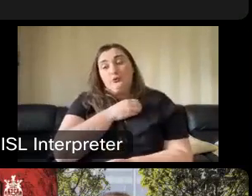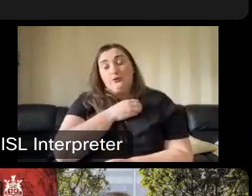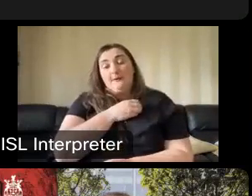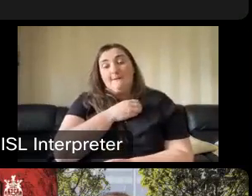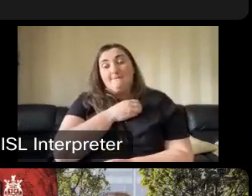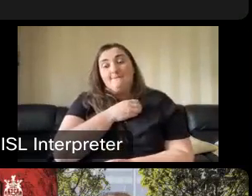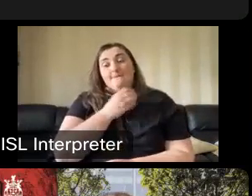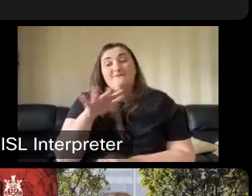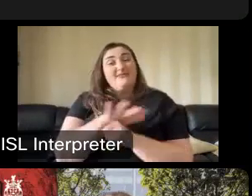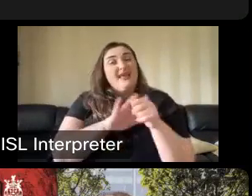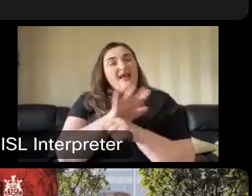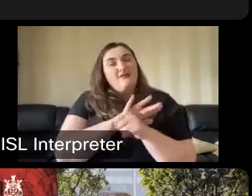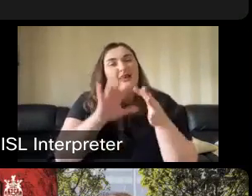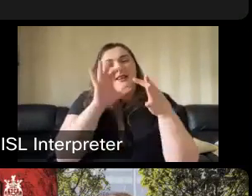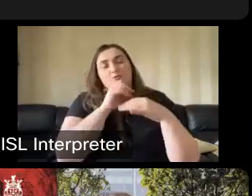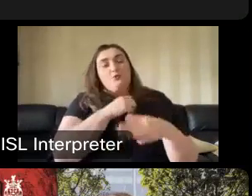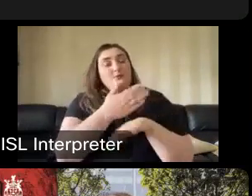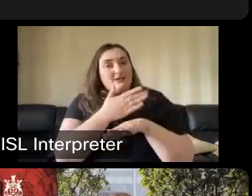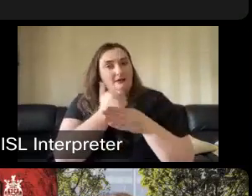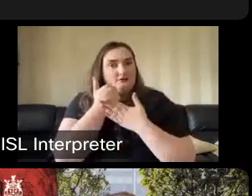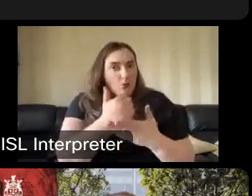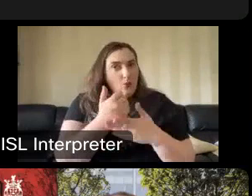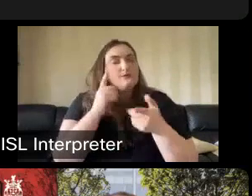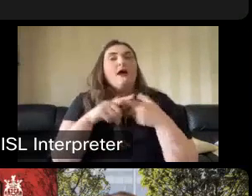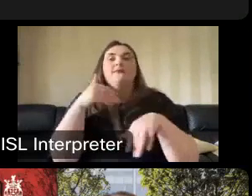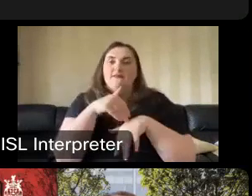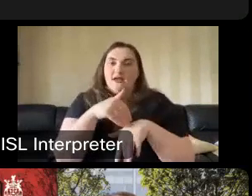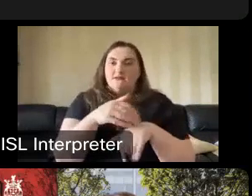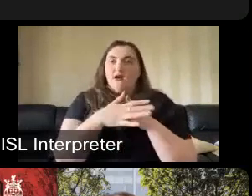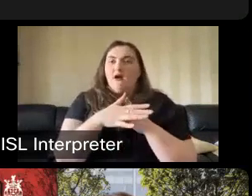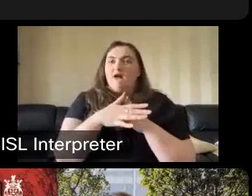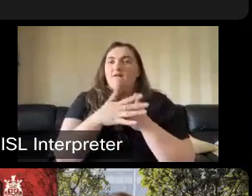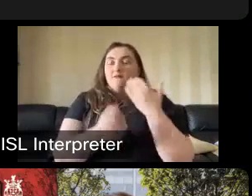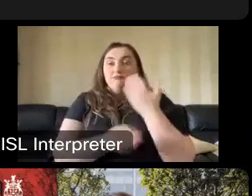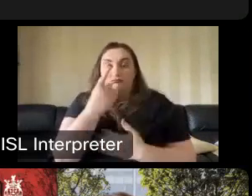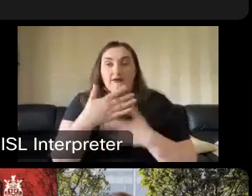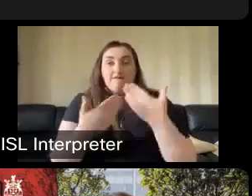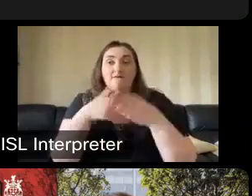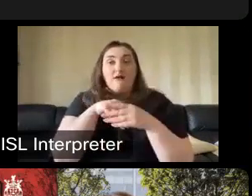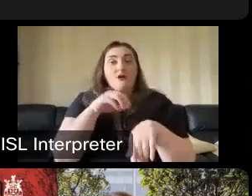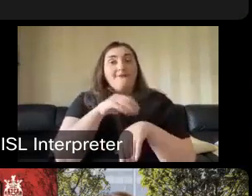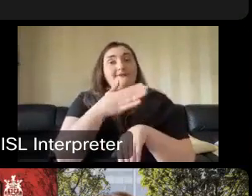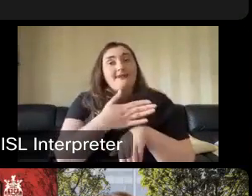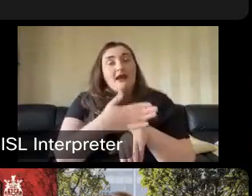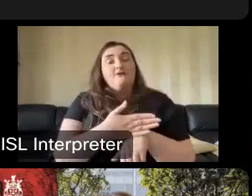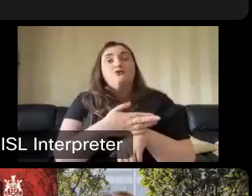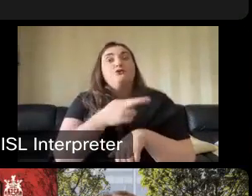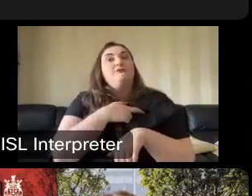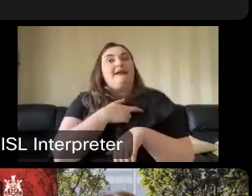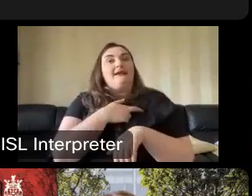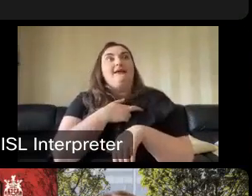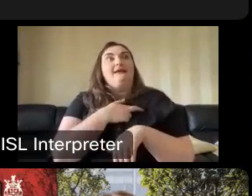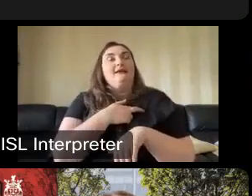area around staff support and the impact of the incident on the staff involved as well. So I really would, I